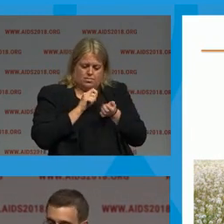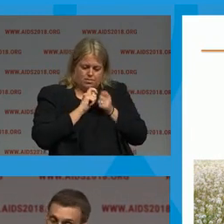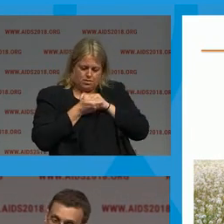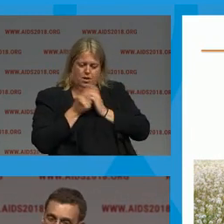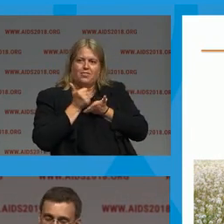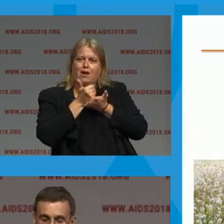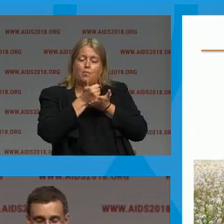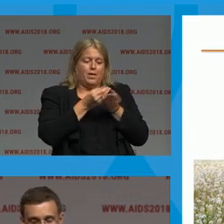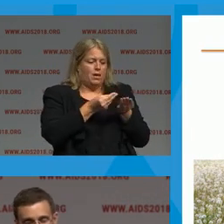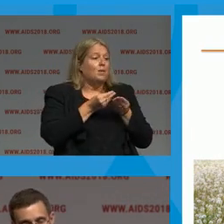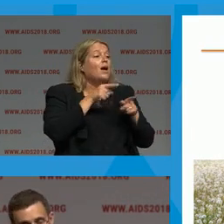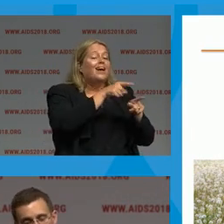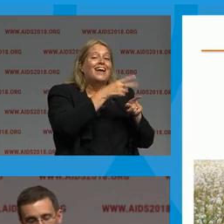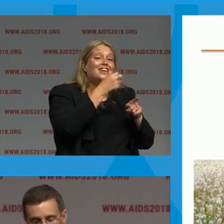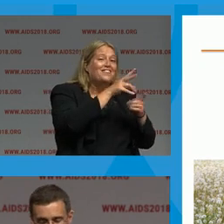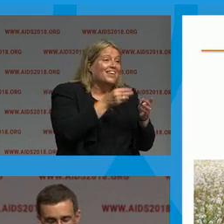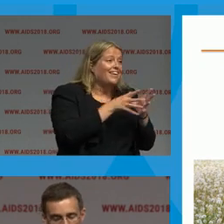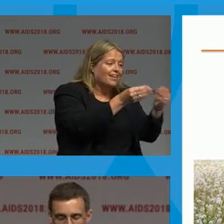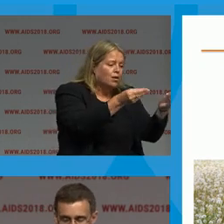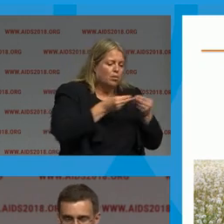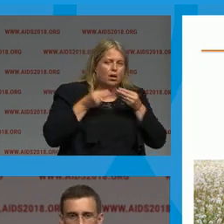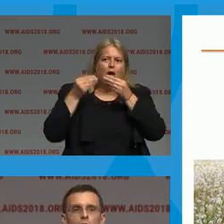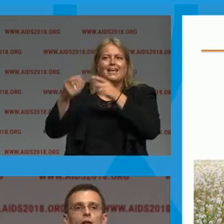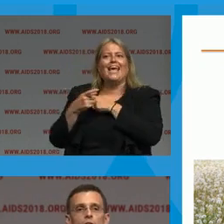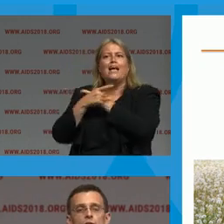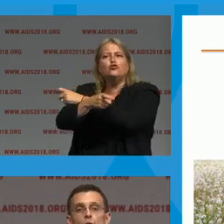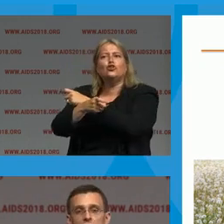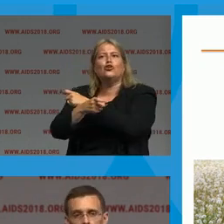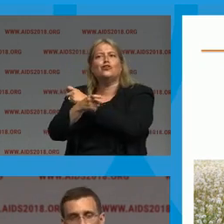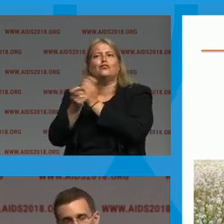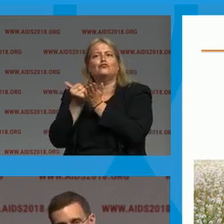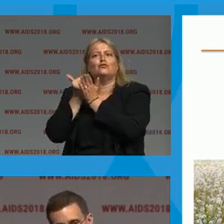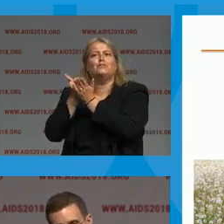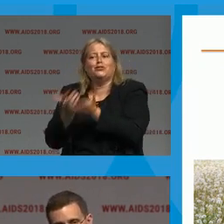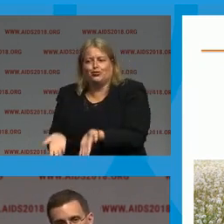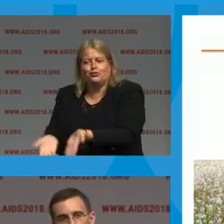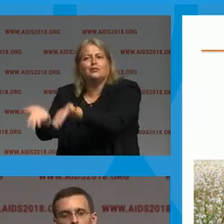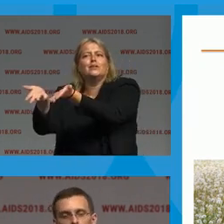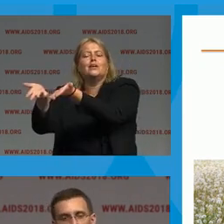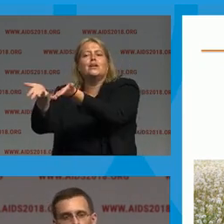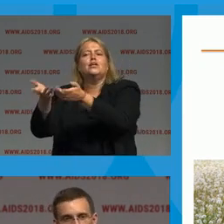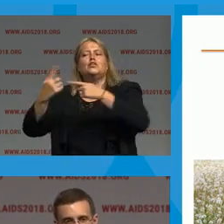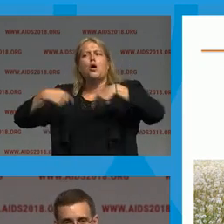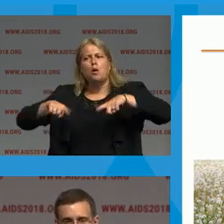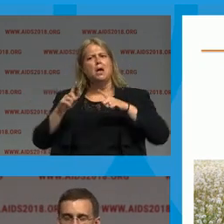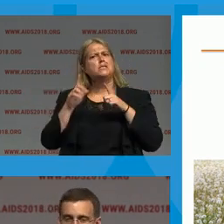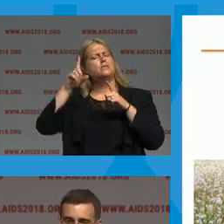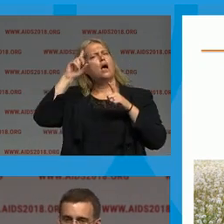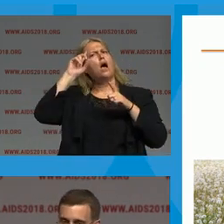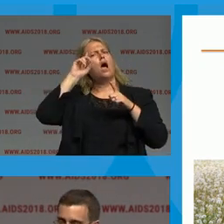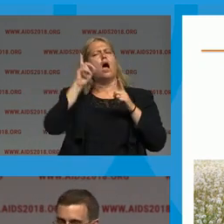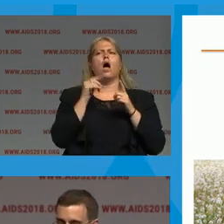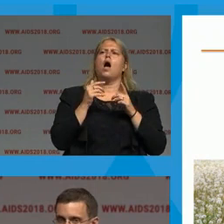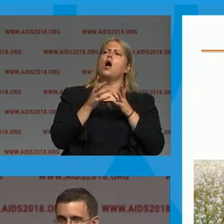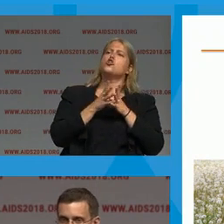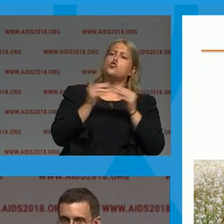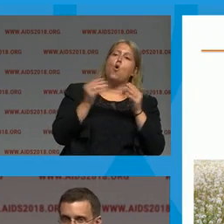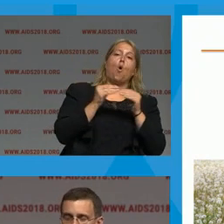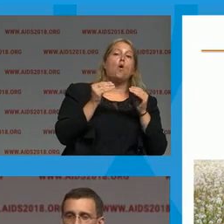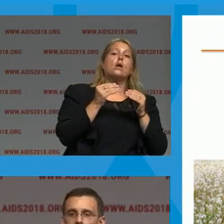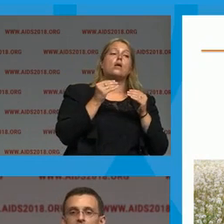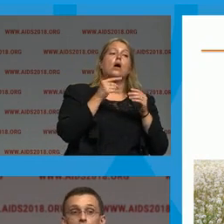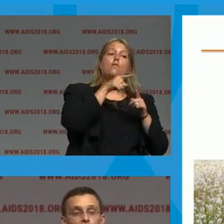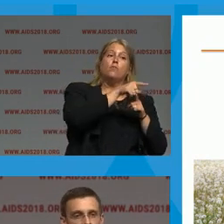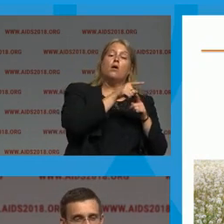with cancer, really revolutionizing cancer treatment. So we need to focus our efforts on coming up with cures to help people living with HIV